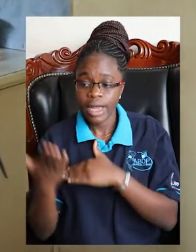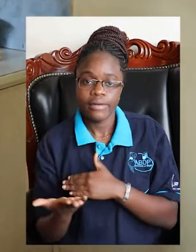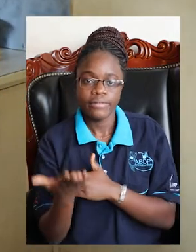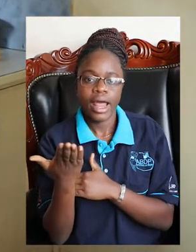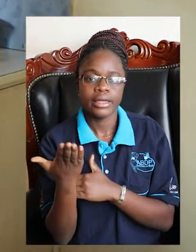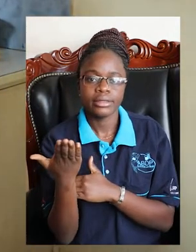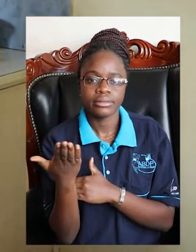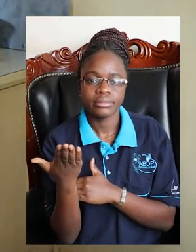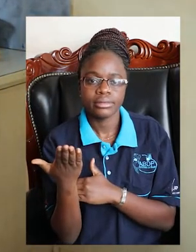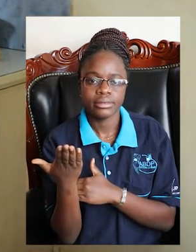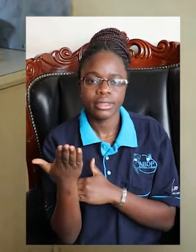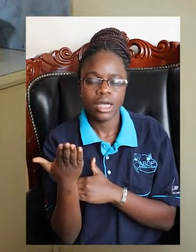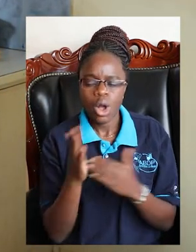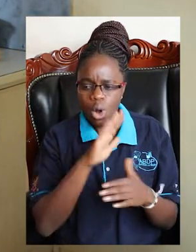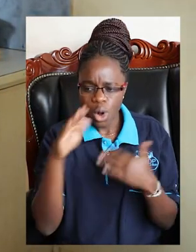once you've fried